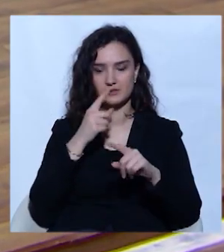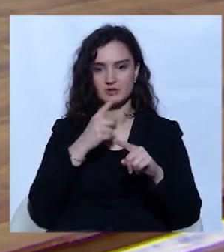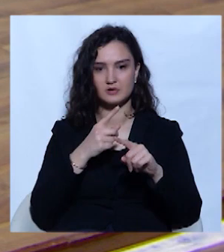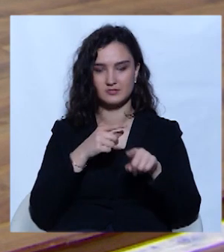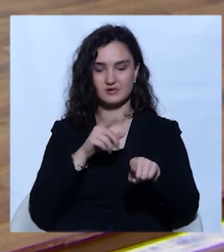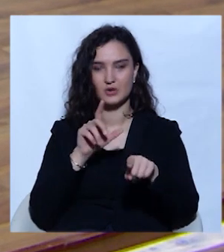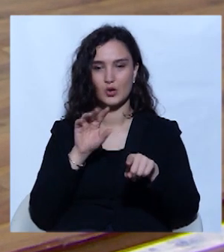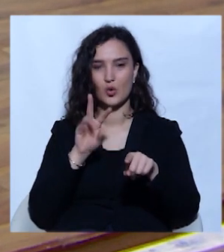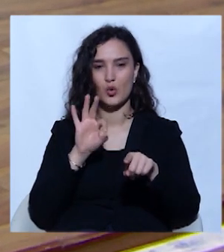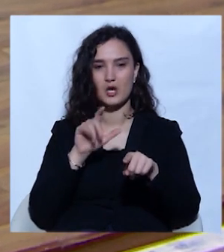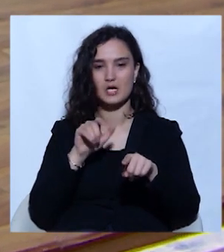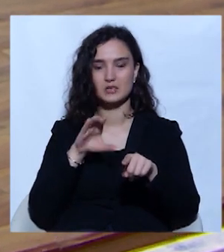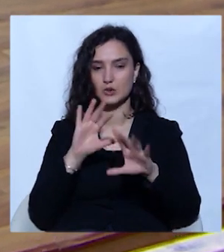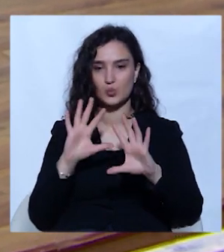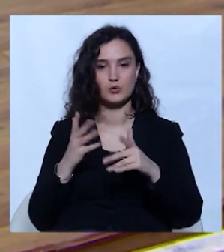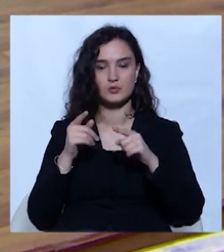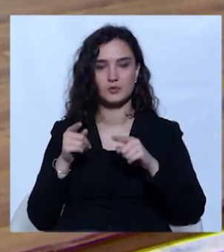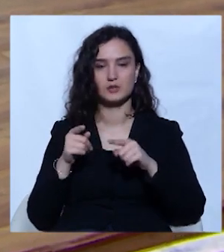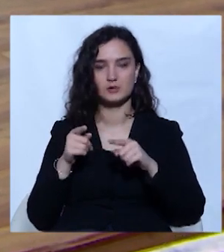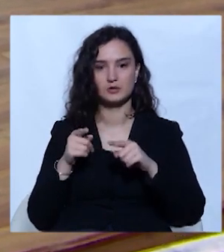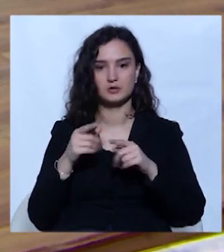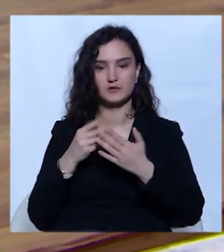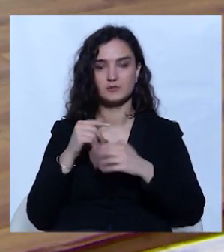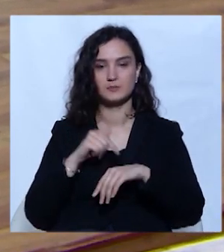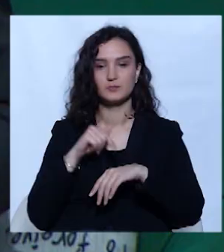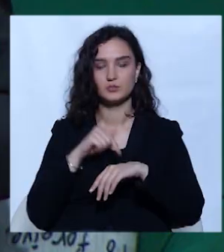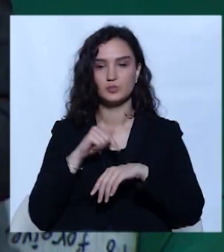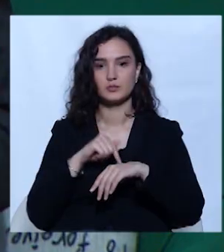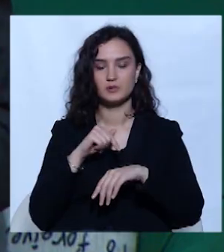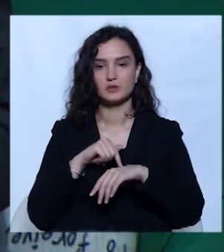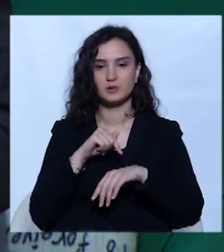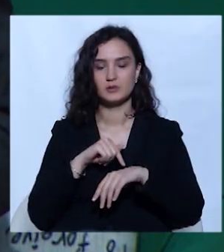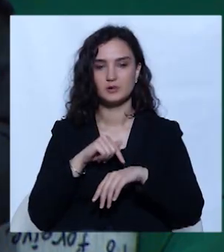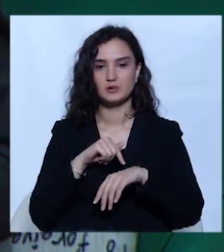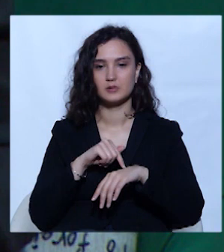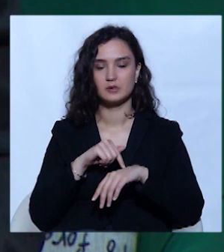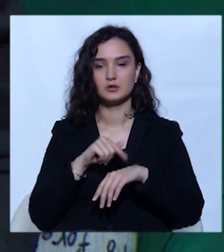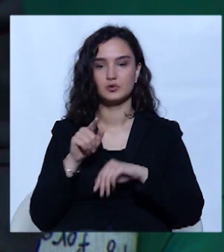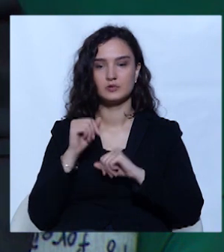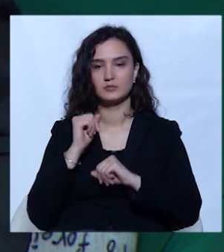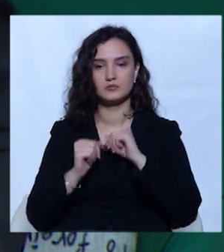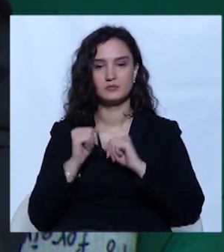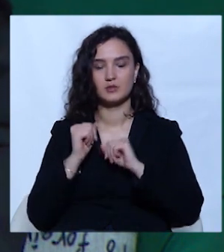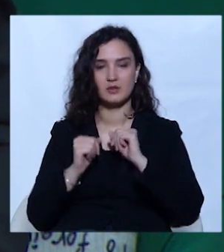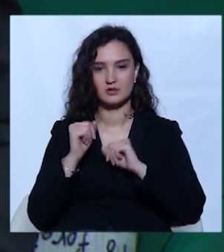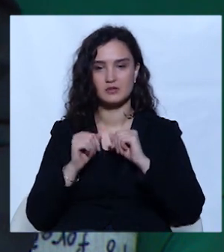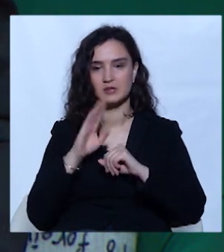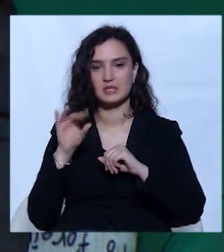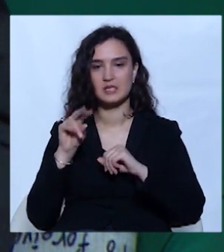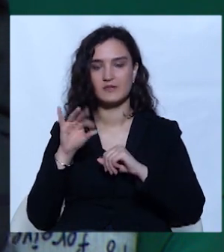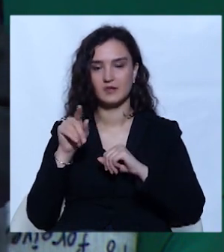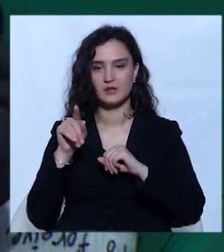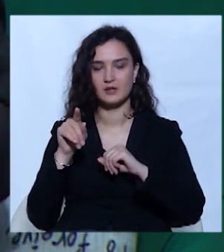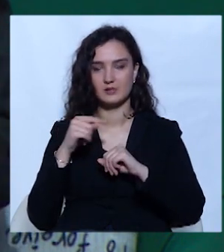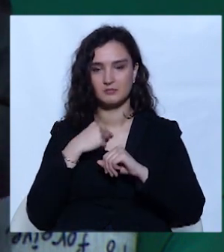loves him a lot. And then suddenly she has this feeling. She has this feeling and then she runs straight to Olivia and she says,